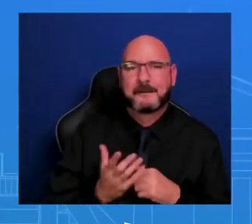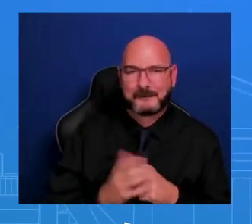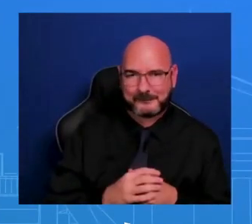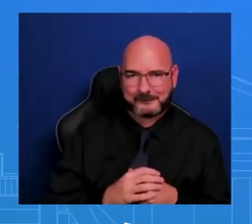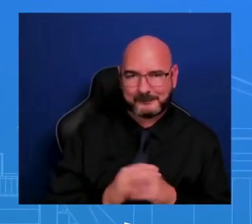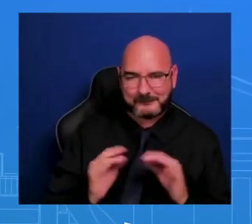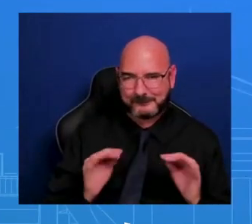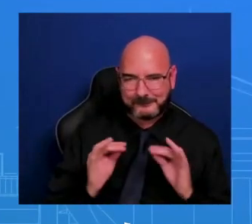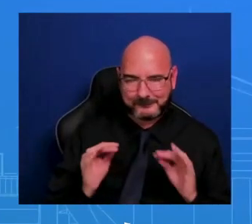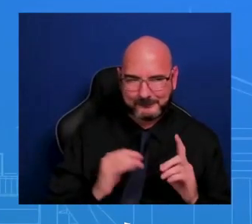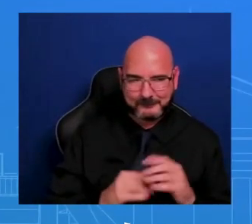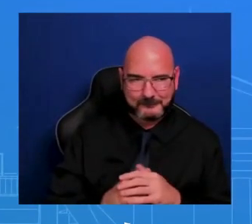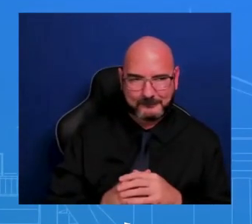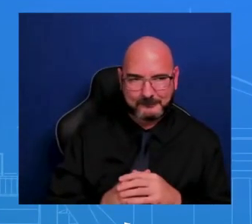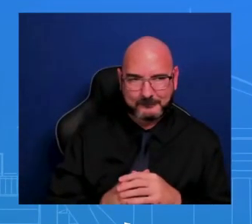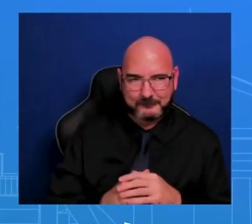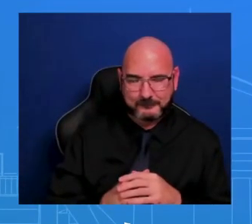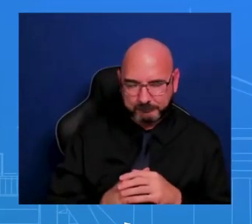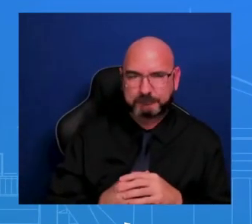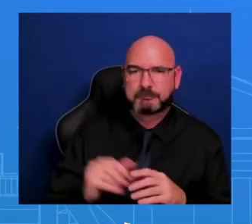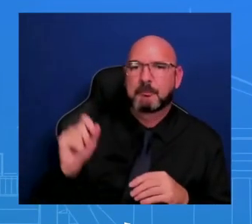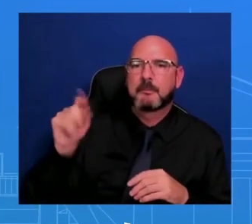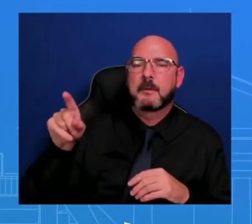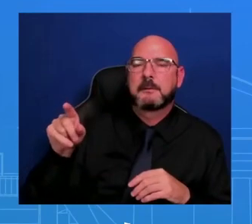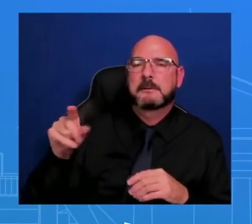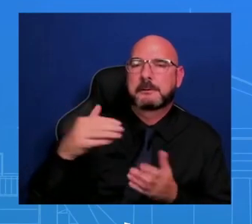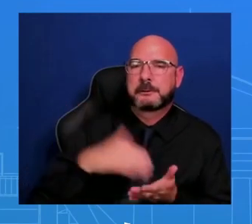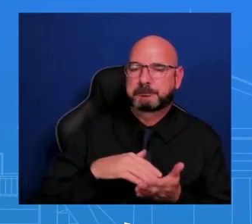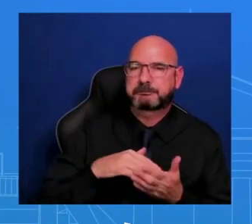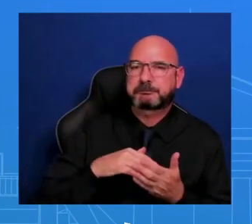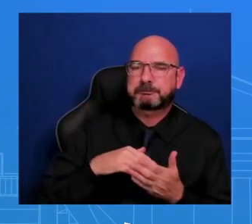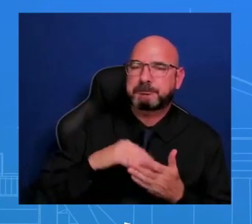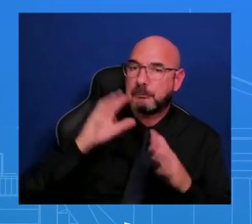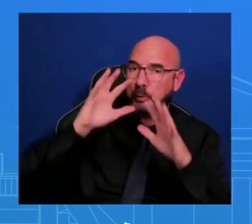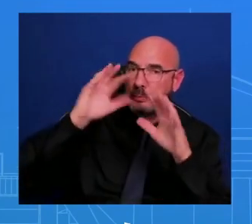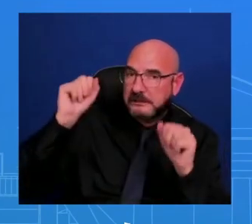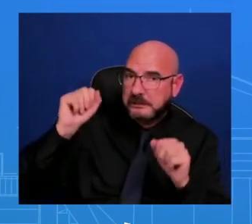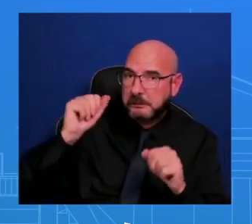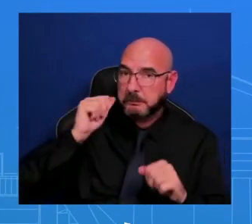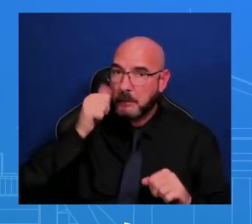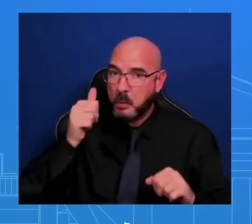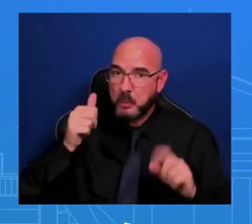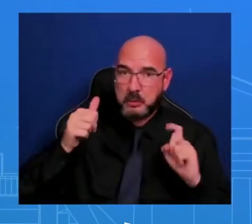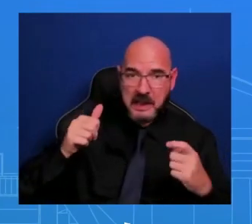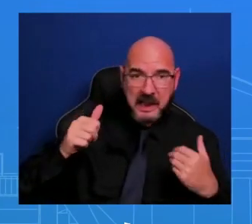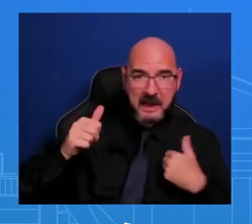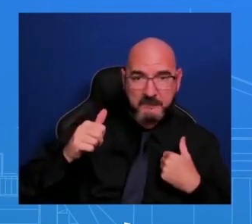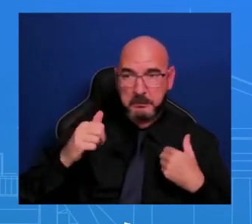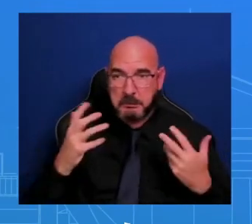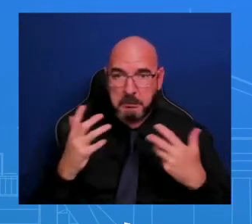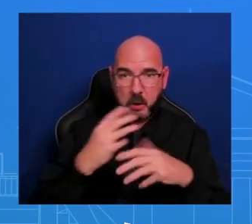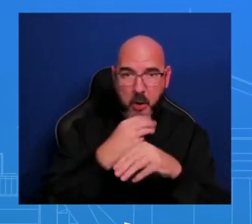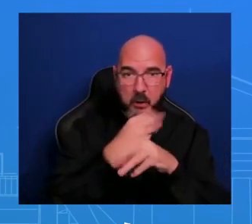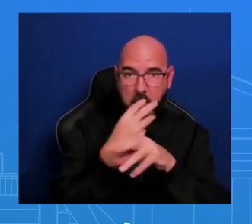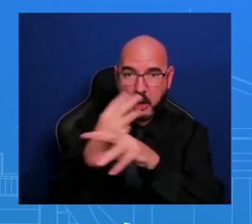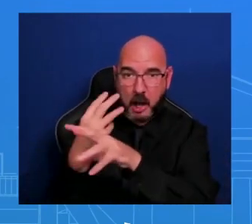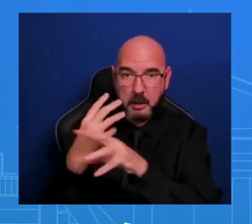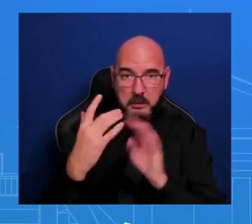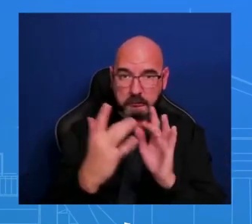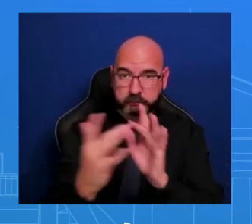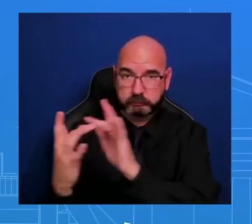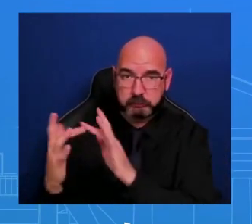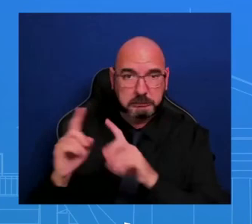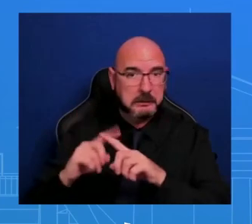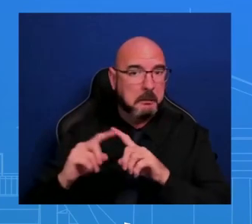Presumably the president is going to have a number of calls he has to make tomorrow that he wouldn't have otherwise had to make if it had not been this crisis in the Middle East. And